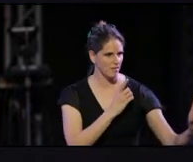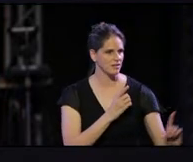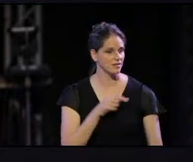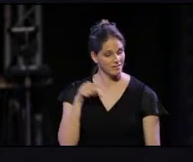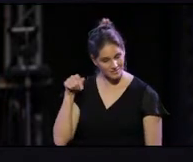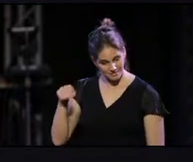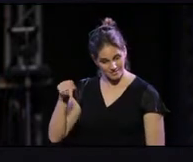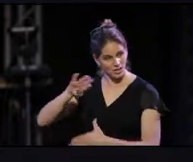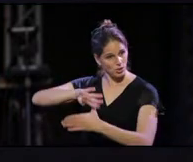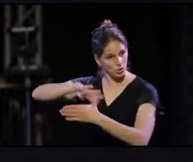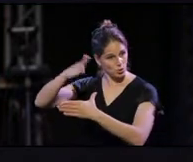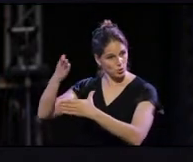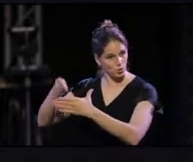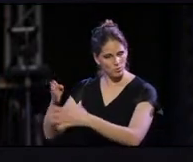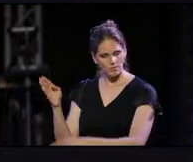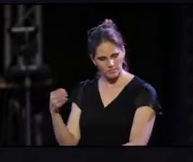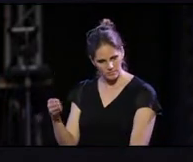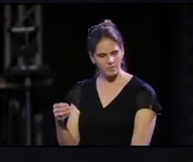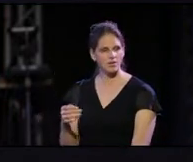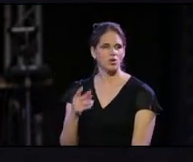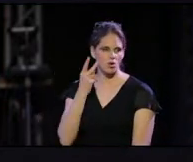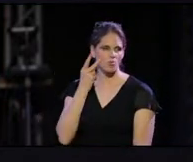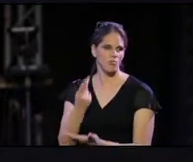Him is proof of life.